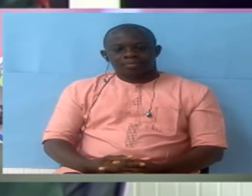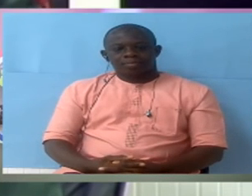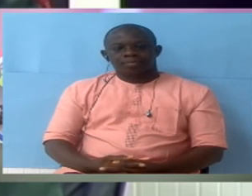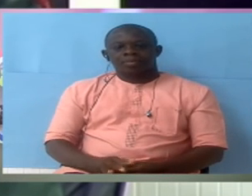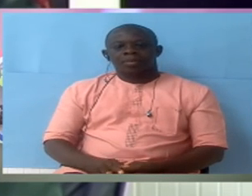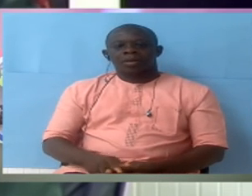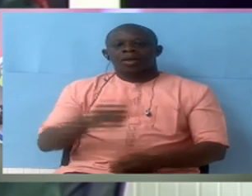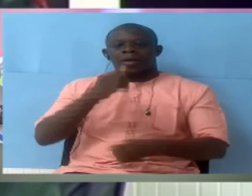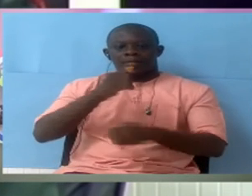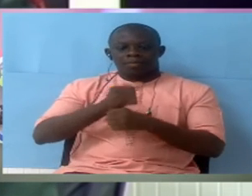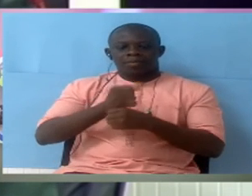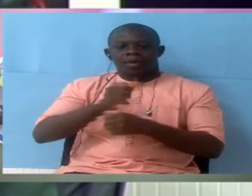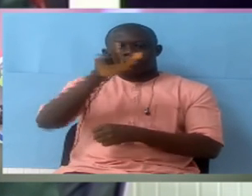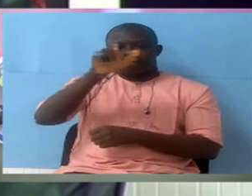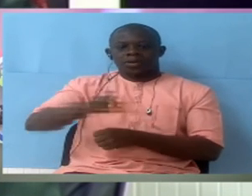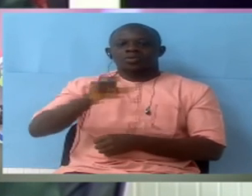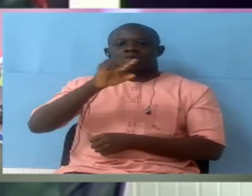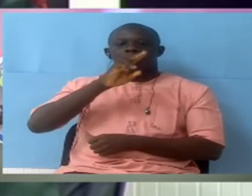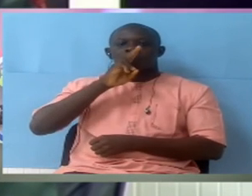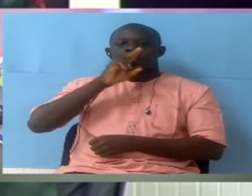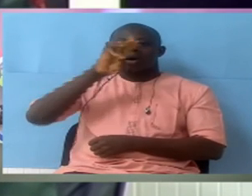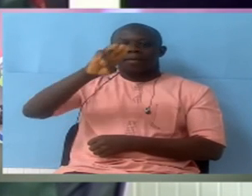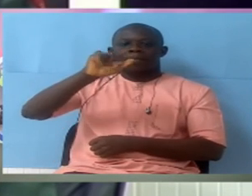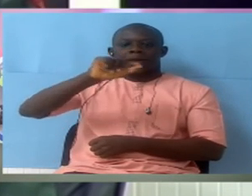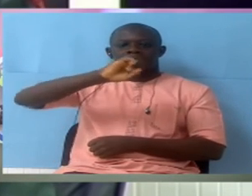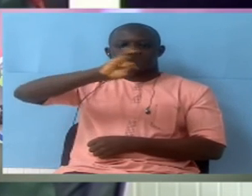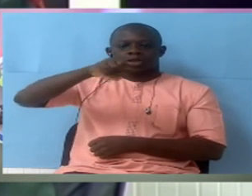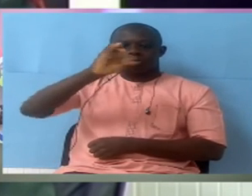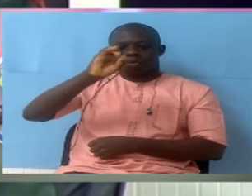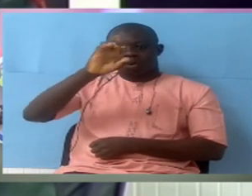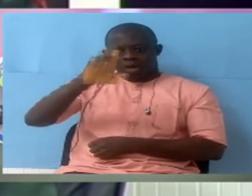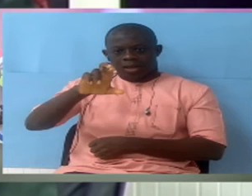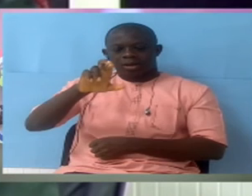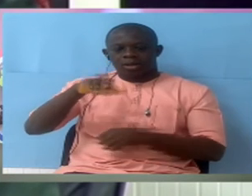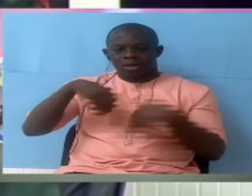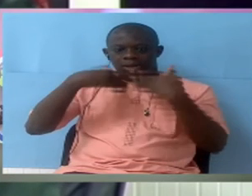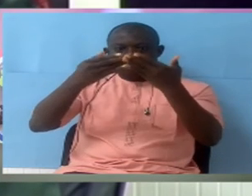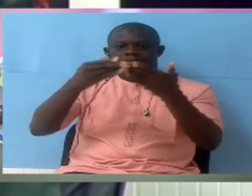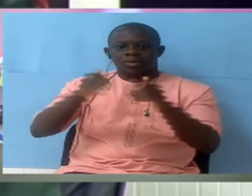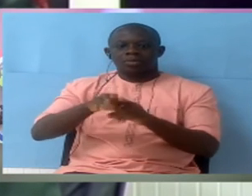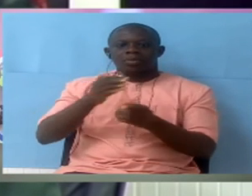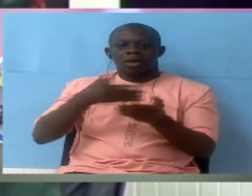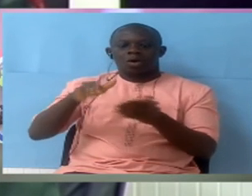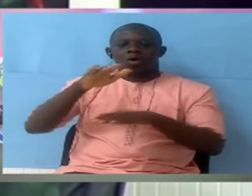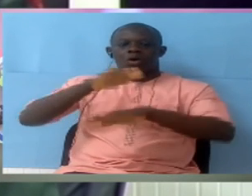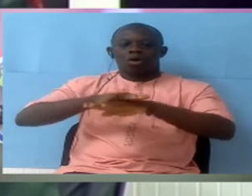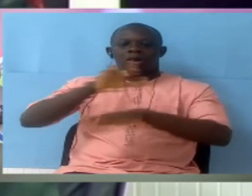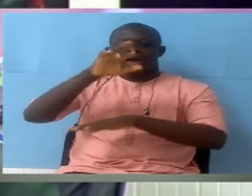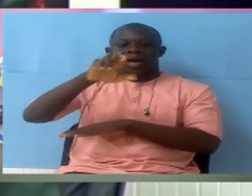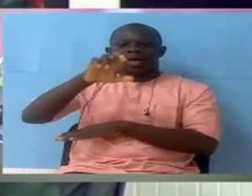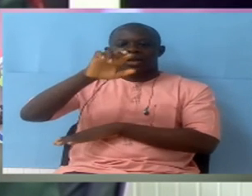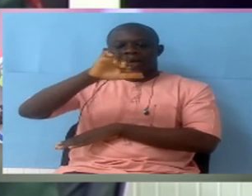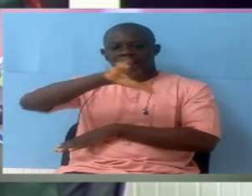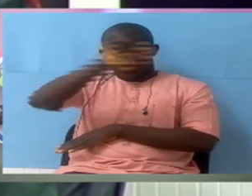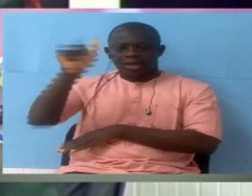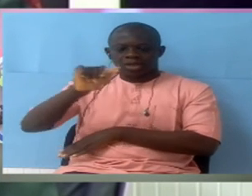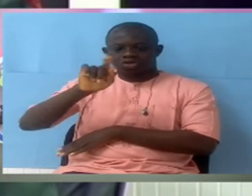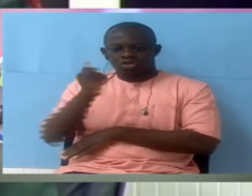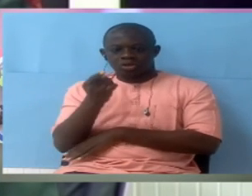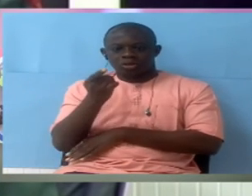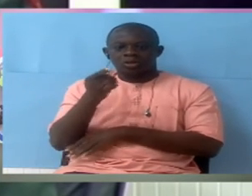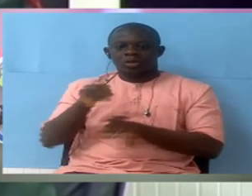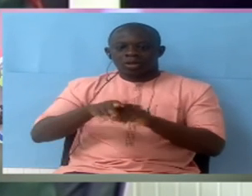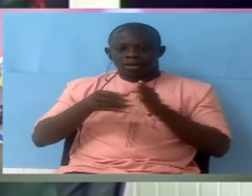As brigade major. Def ma mahama brigade major. To the RNG commander. Ci ki nga xamne mo jité